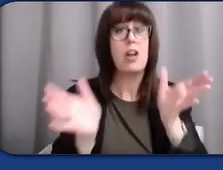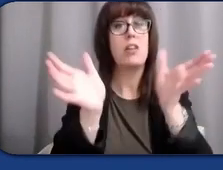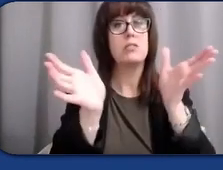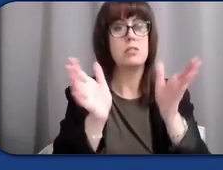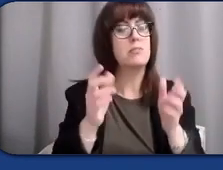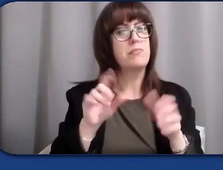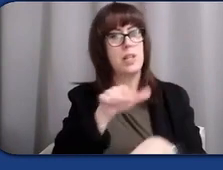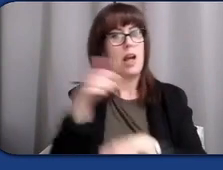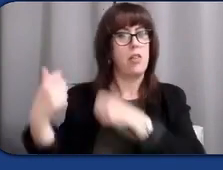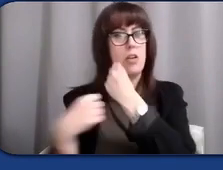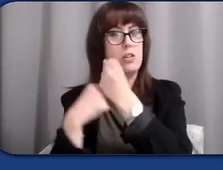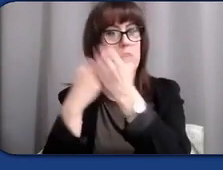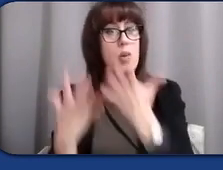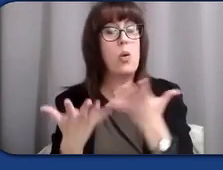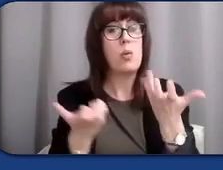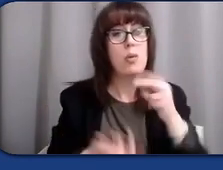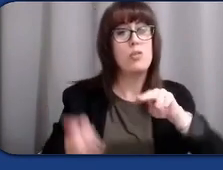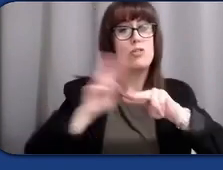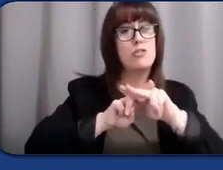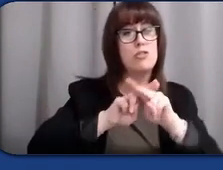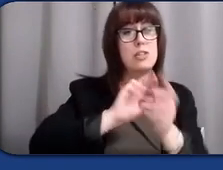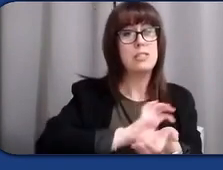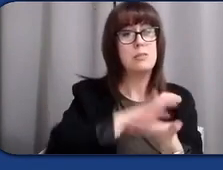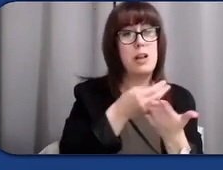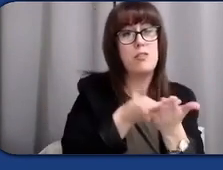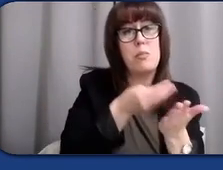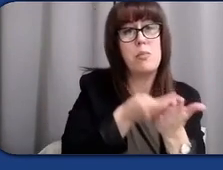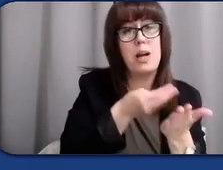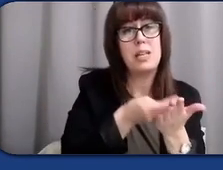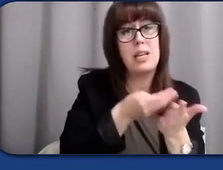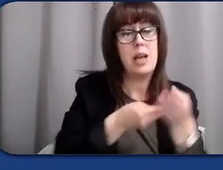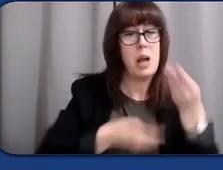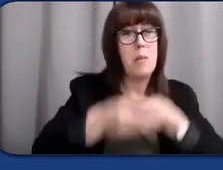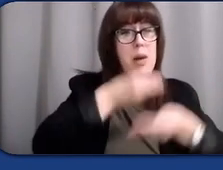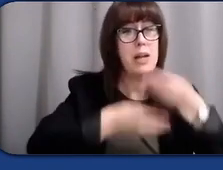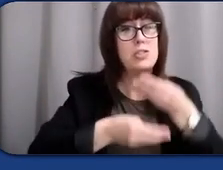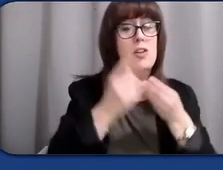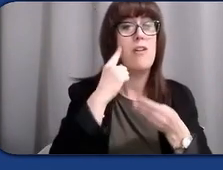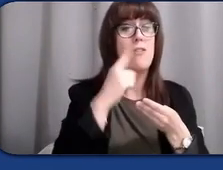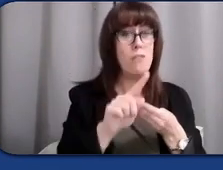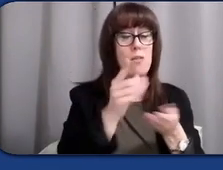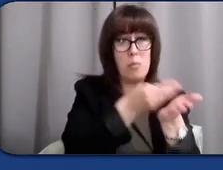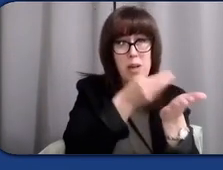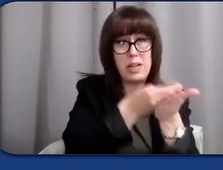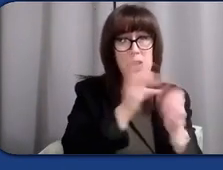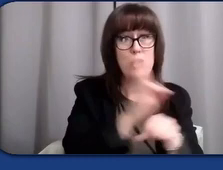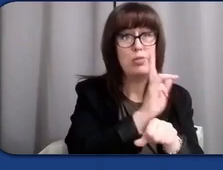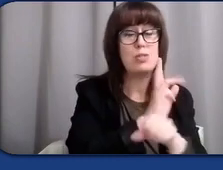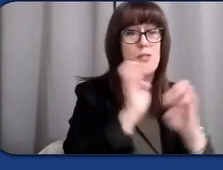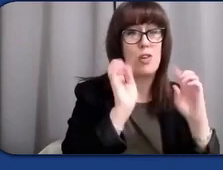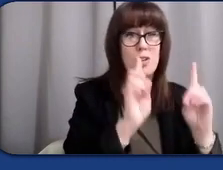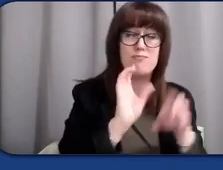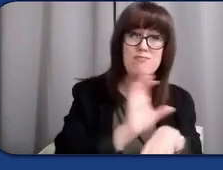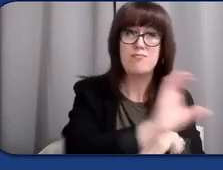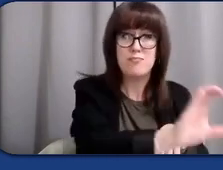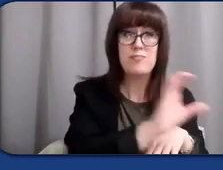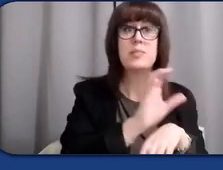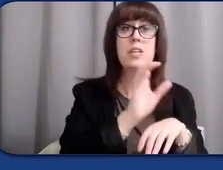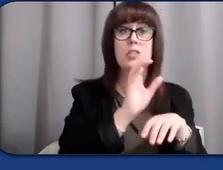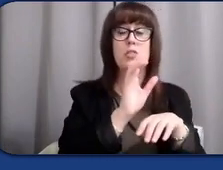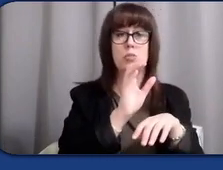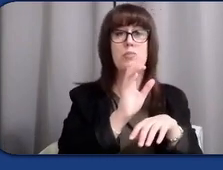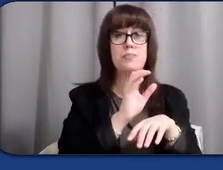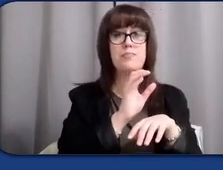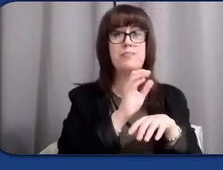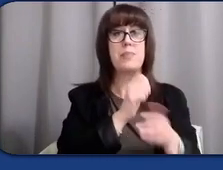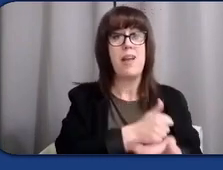some other activists, are pushing on to increase the budget on education, to ensure that the budget that has been allocated is fully given, to ensure